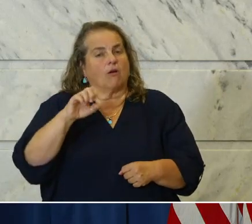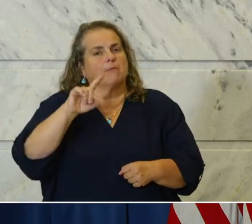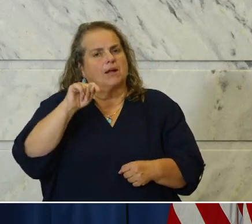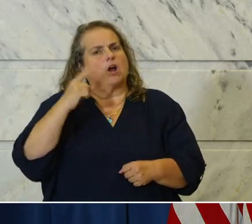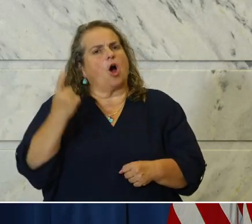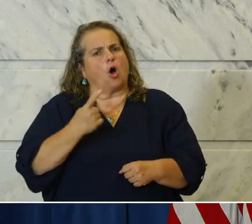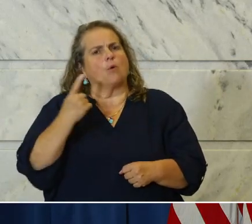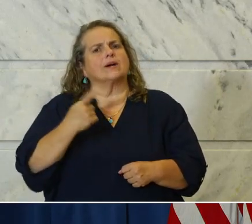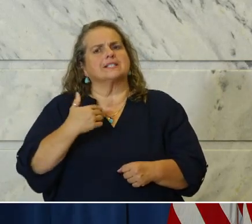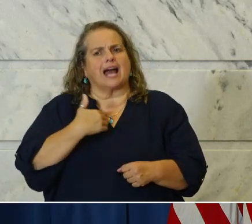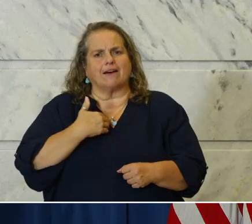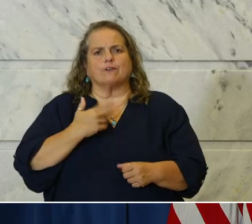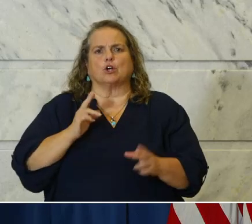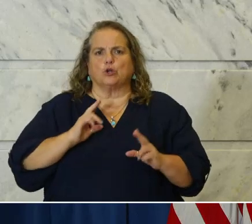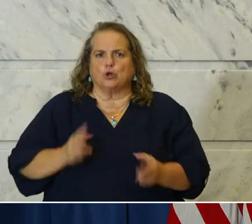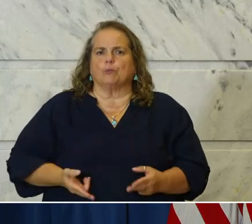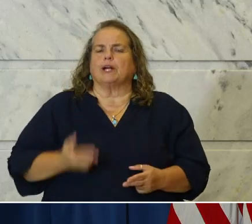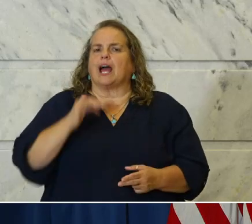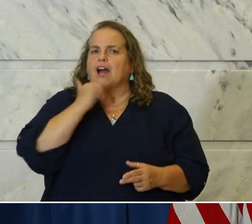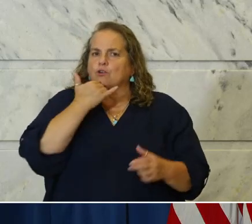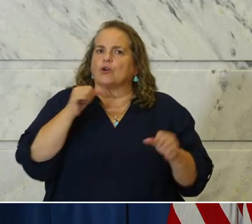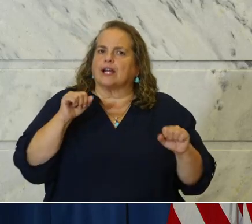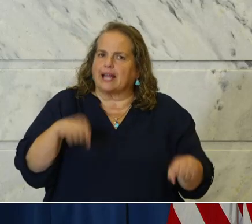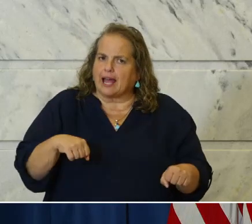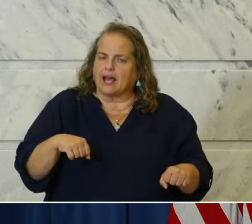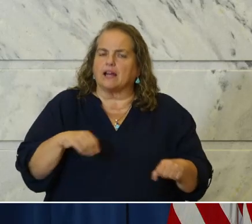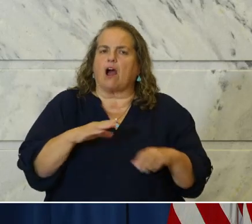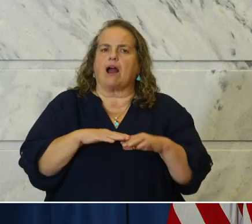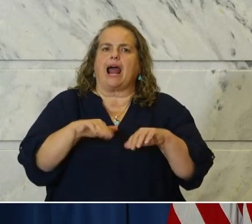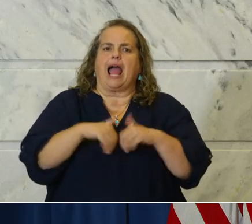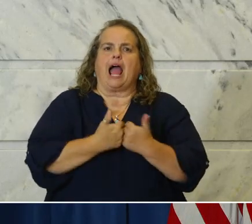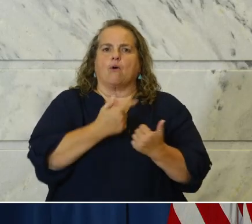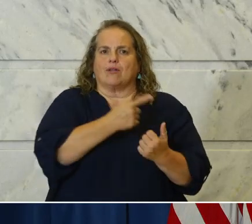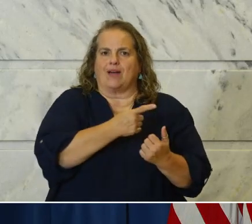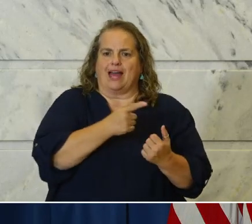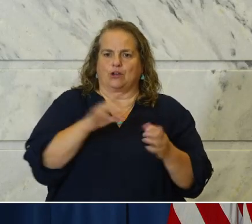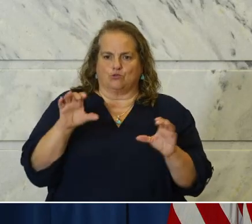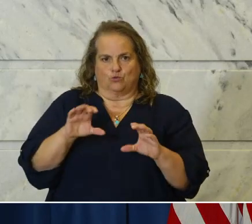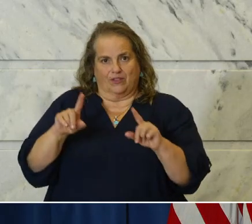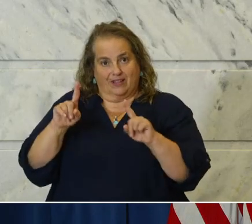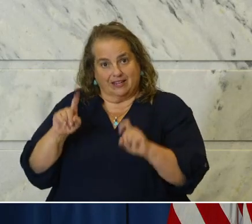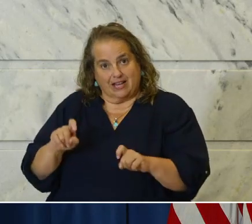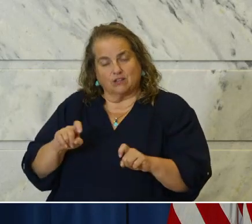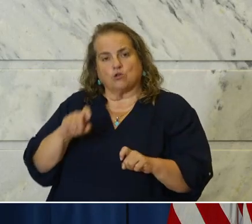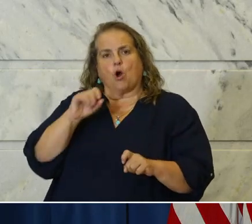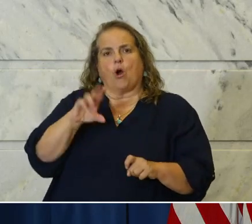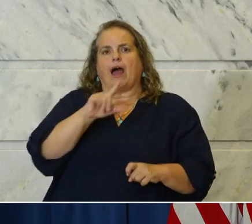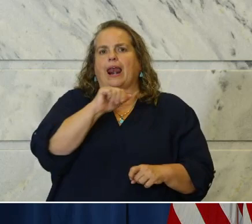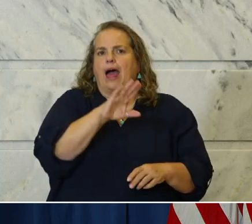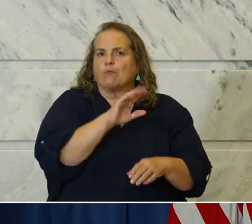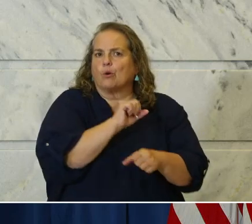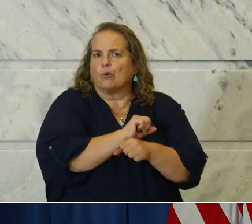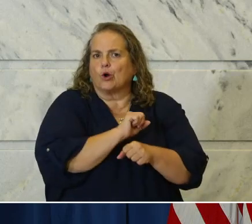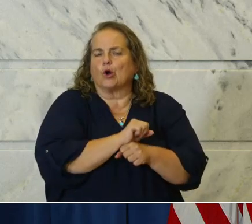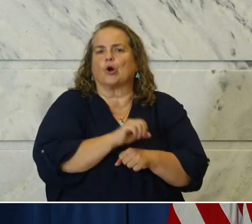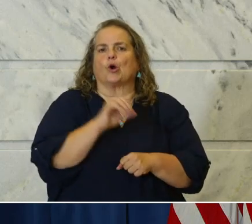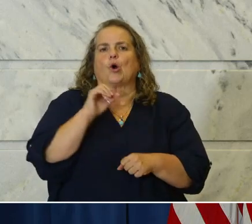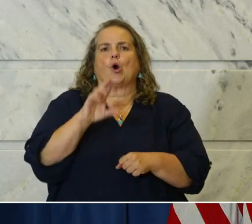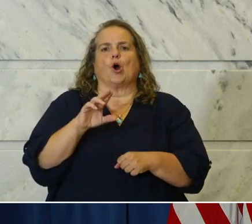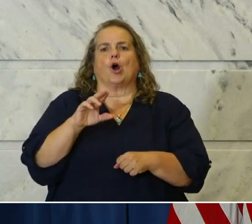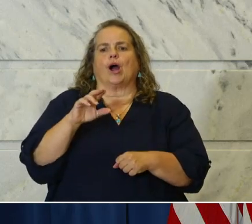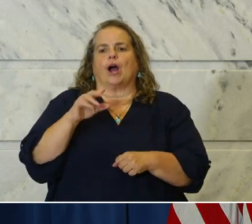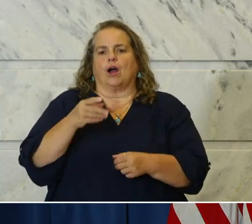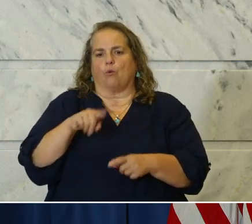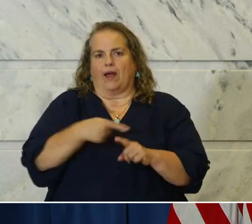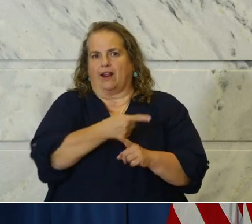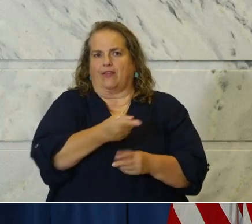human error, either on the administration of it or on the lab work on it, or possibly on the input on it